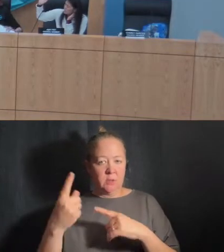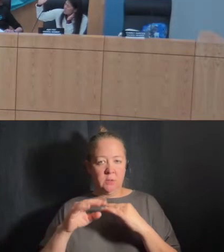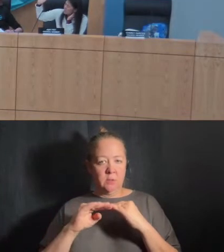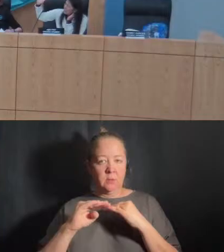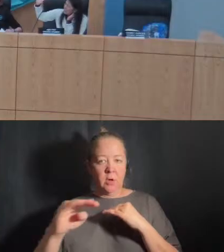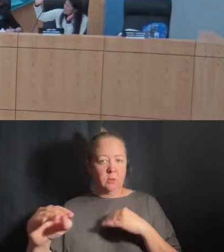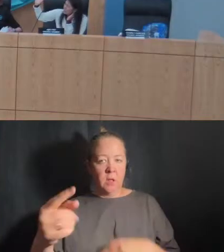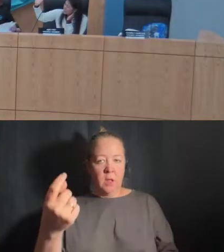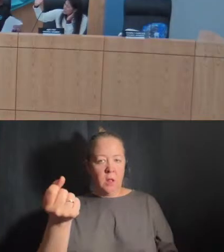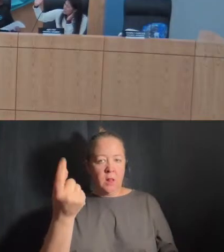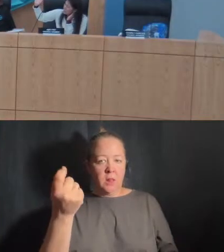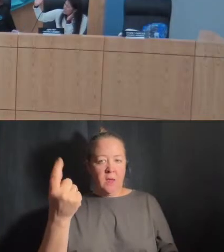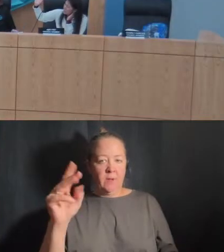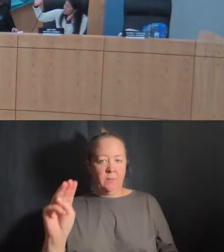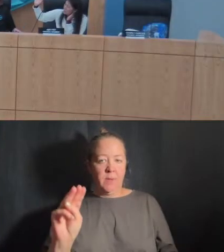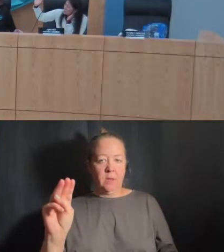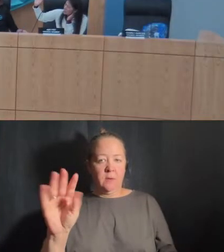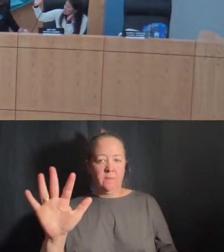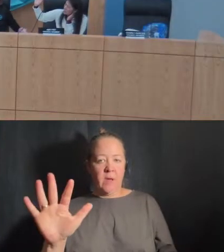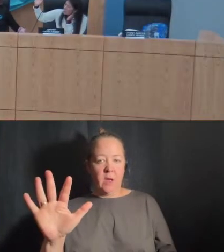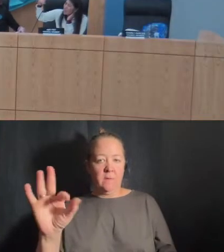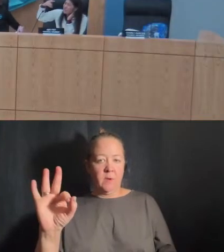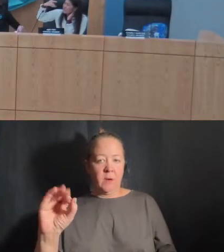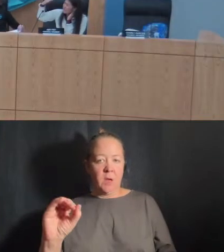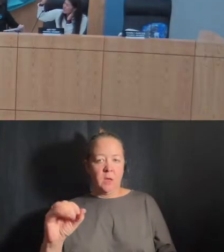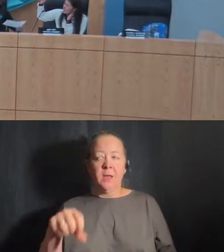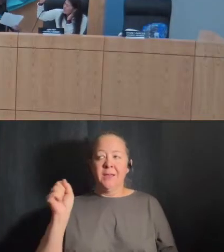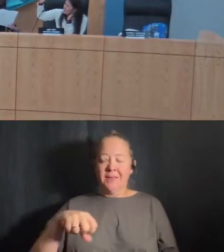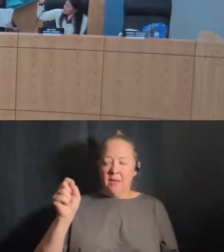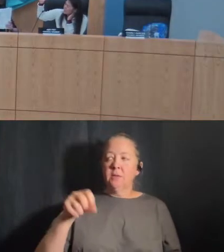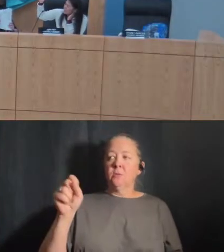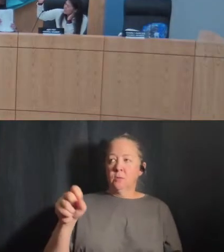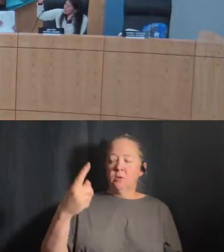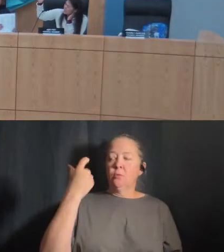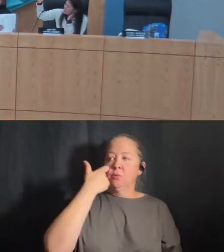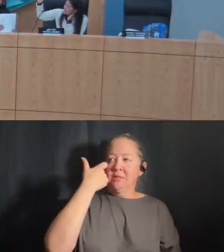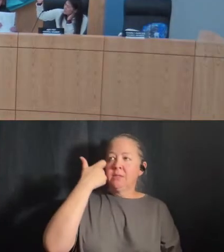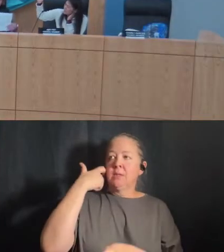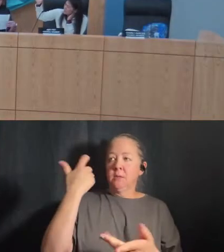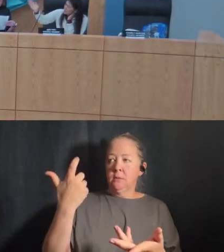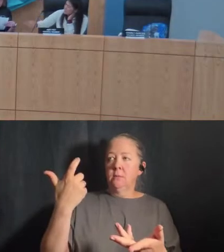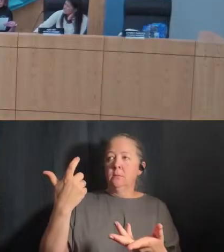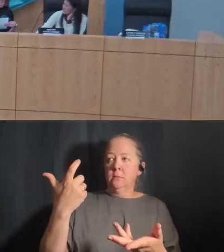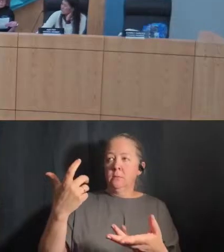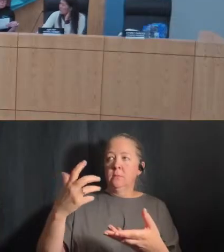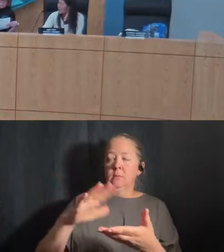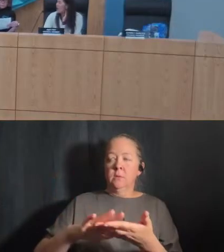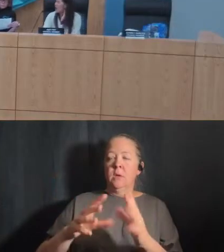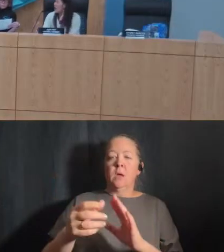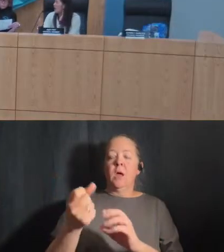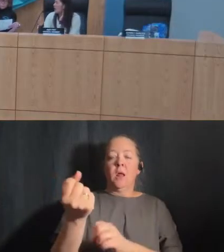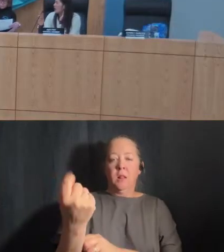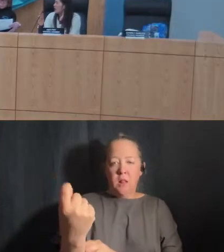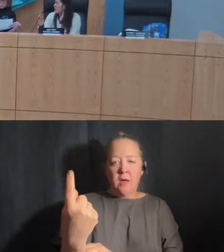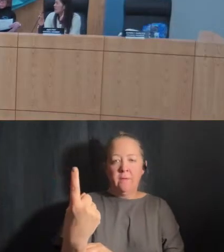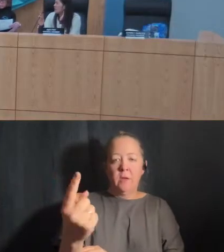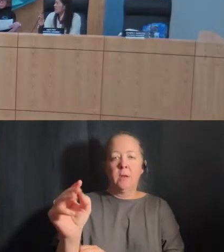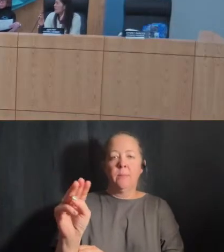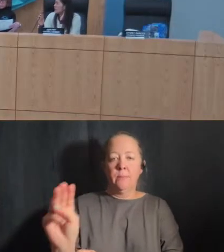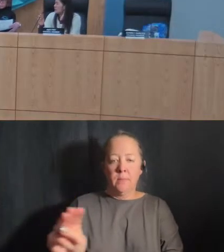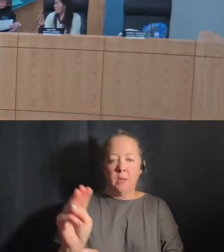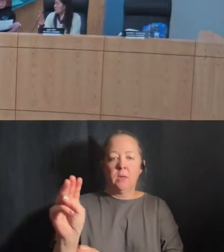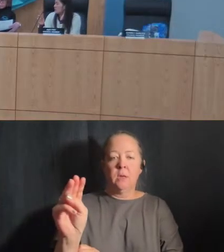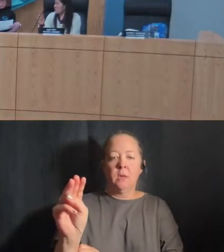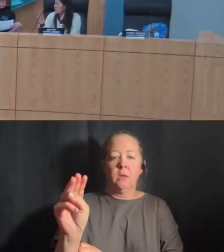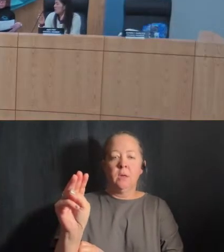11,590,000. Right, with the updated numbers that we just went over now. Yeah, that's 11,590,000, 91, 11,591,000. I thought what